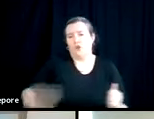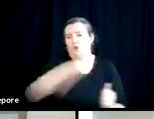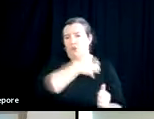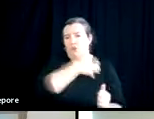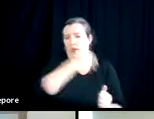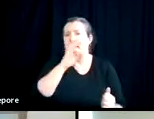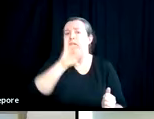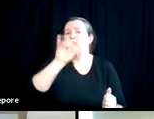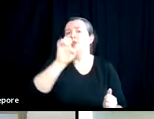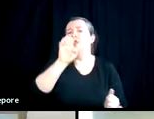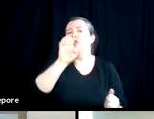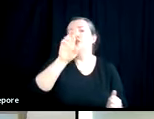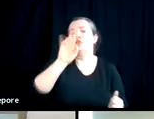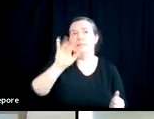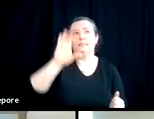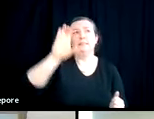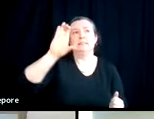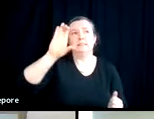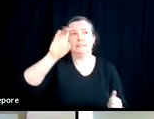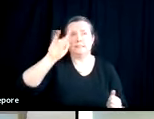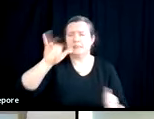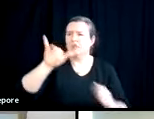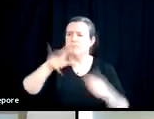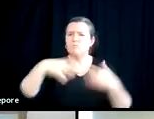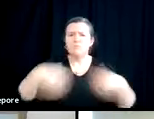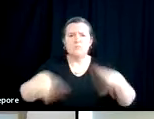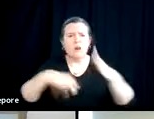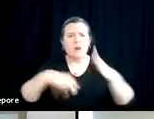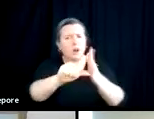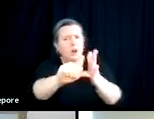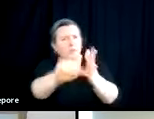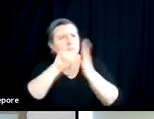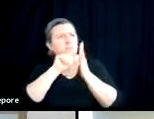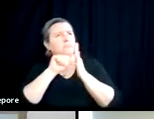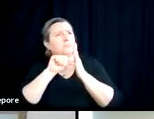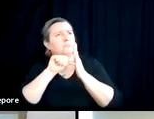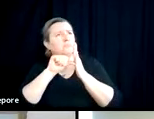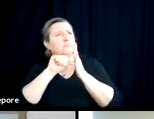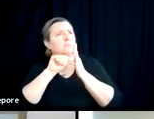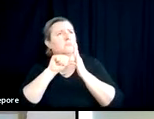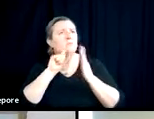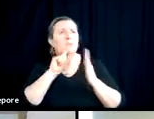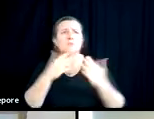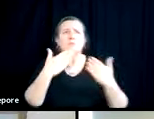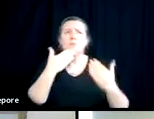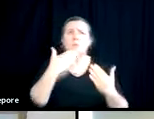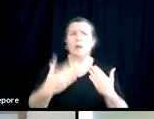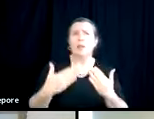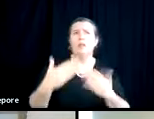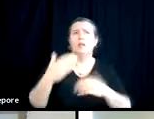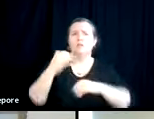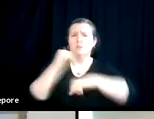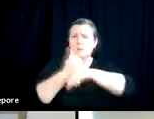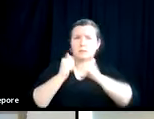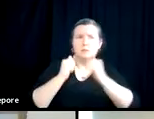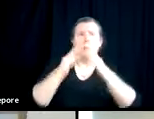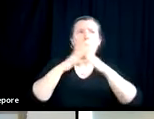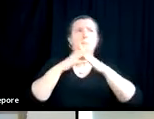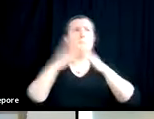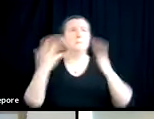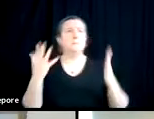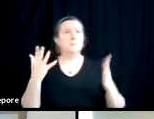impressive operation, really well done. And most importantly, we were joined as well by Senator Sandra Cunningham